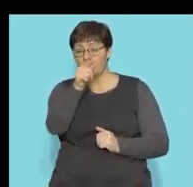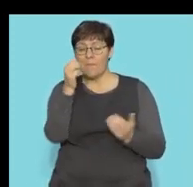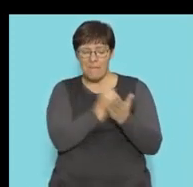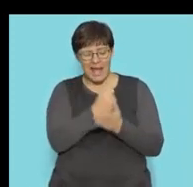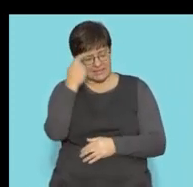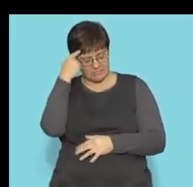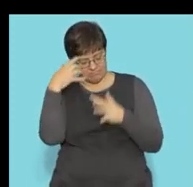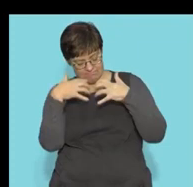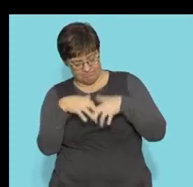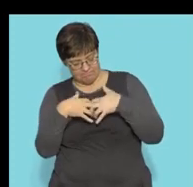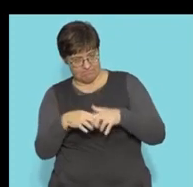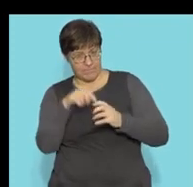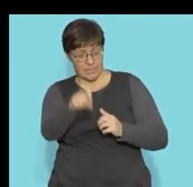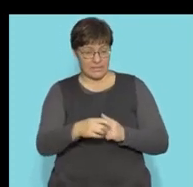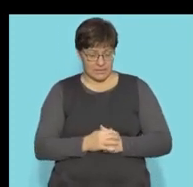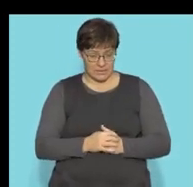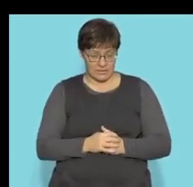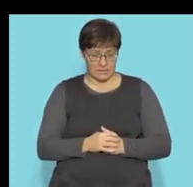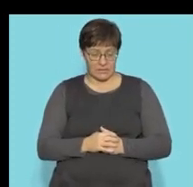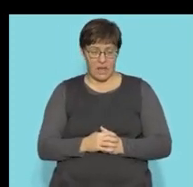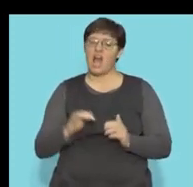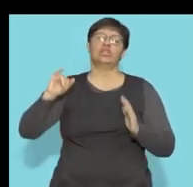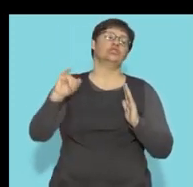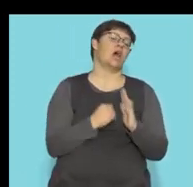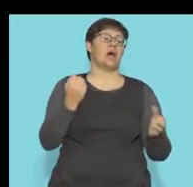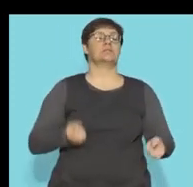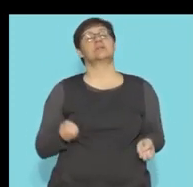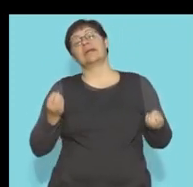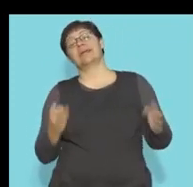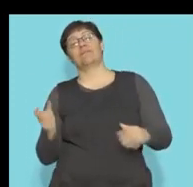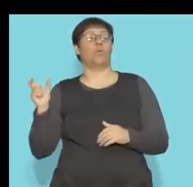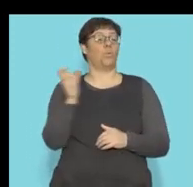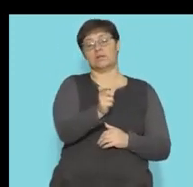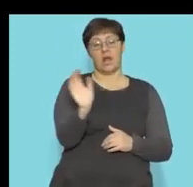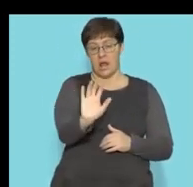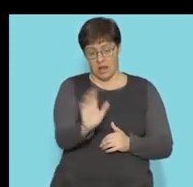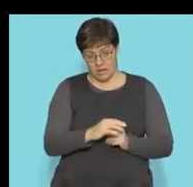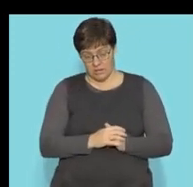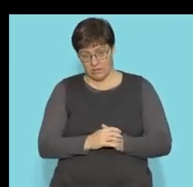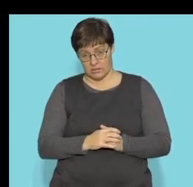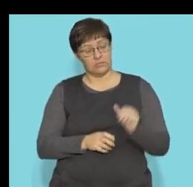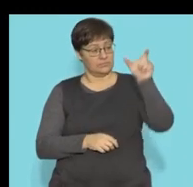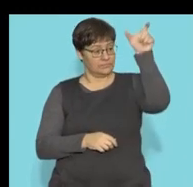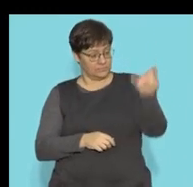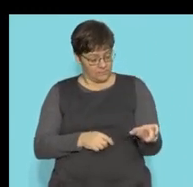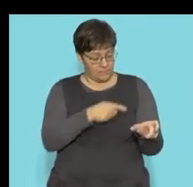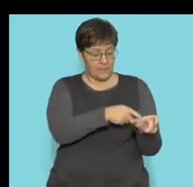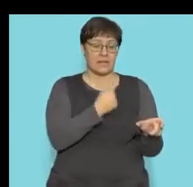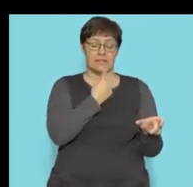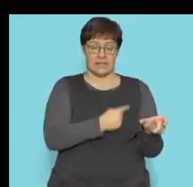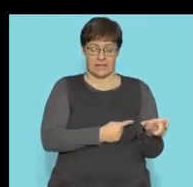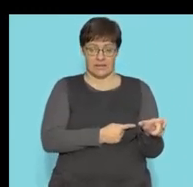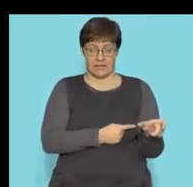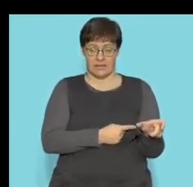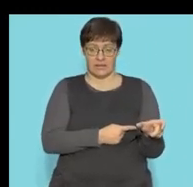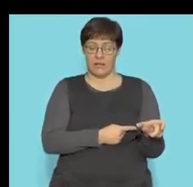thinking involved. This is not just supplying a term. So if in column 1 it says,